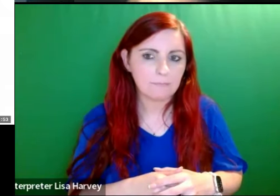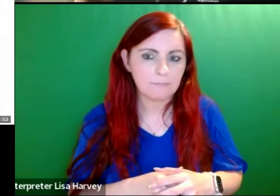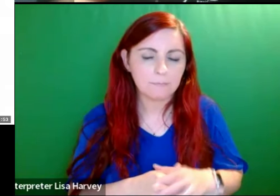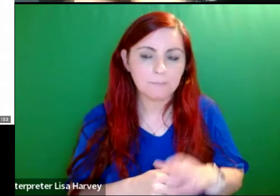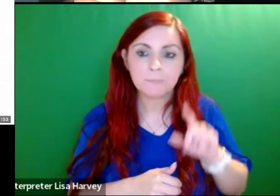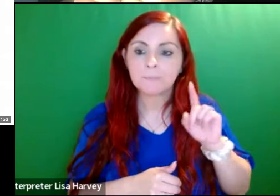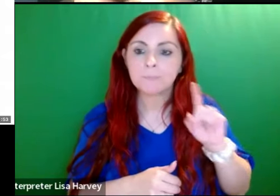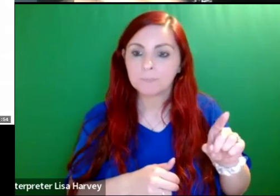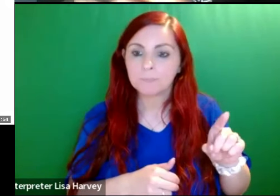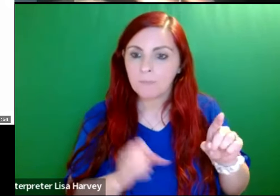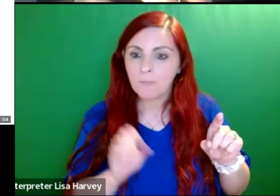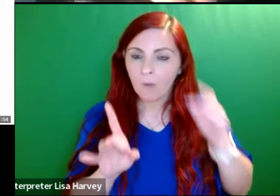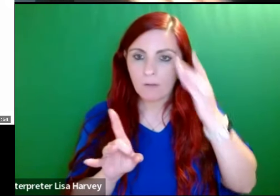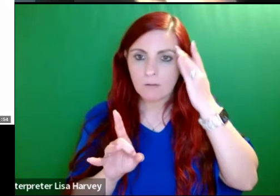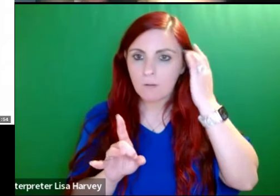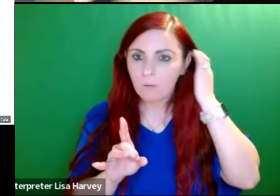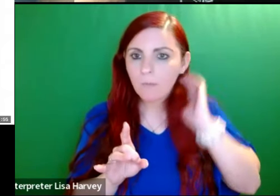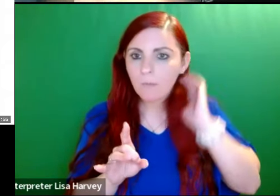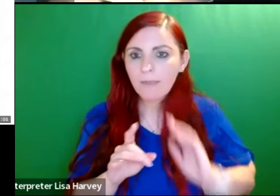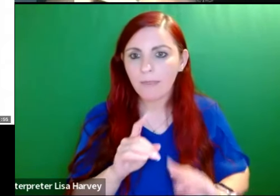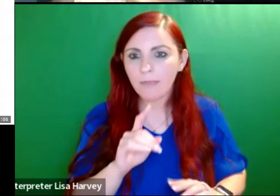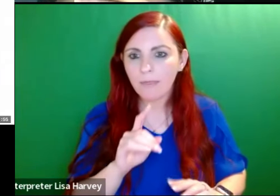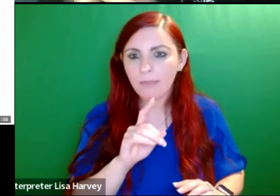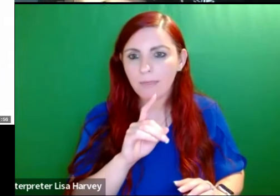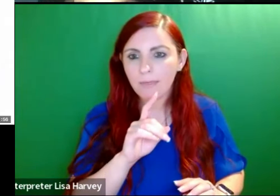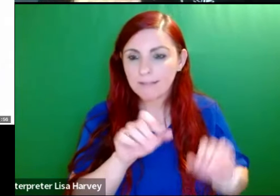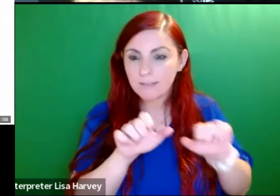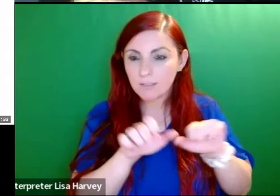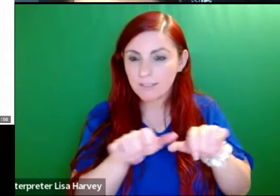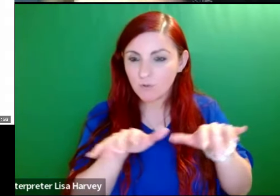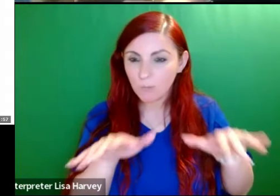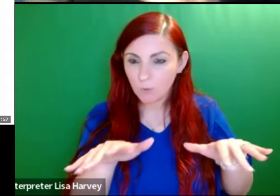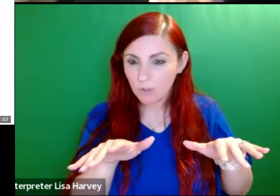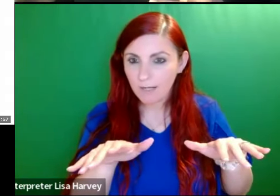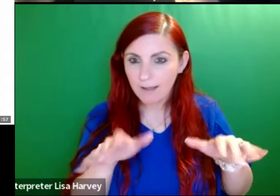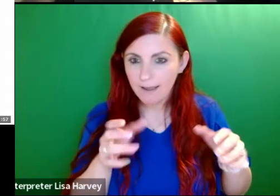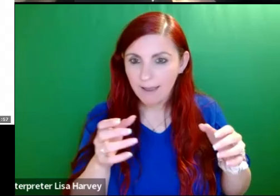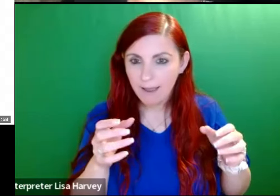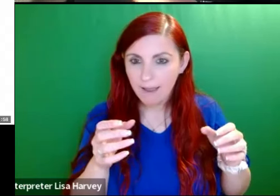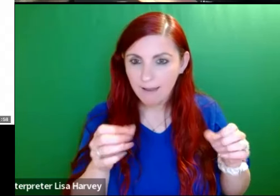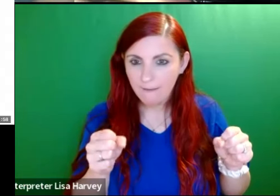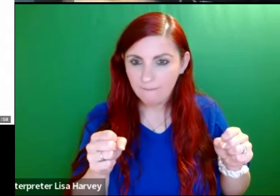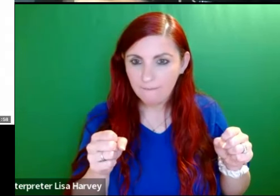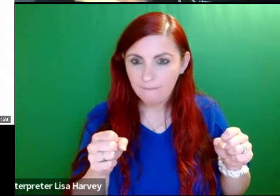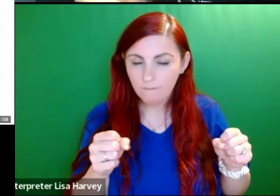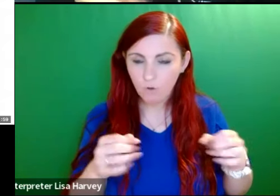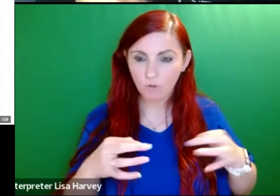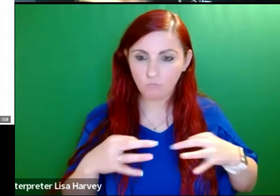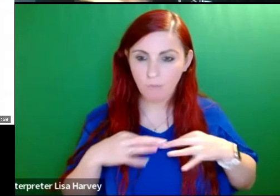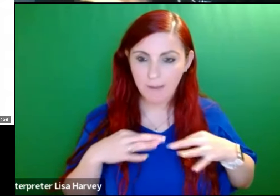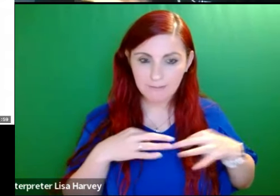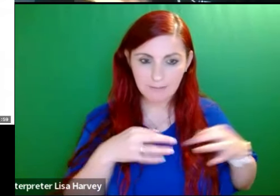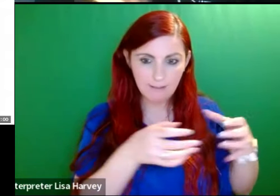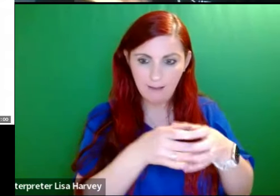Okay, so that's, I suppose, the distributions that I have for grammatical